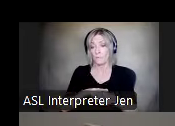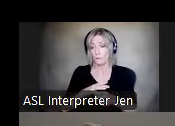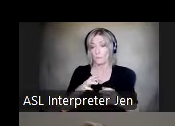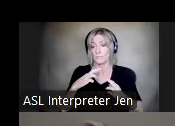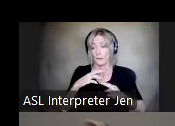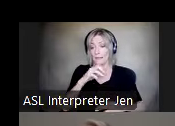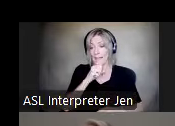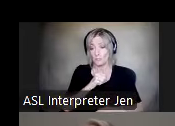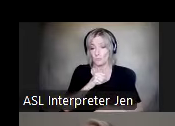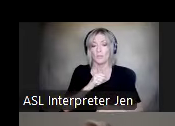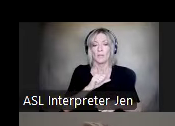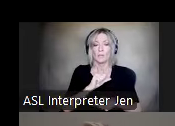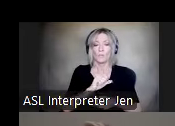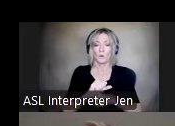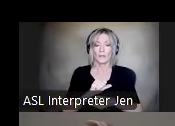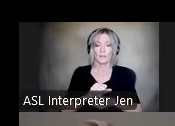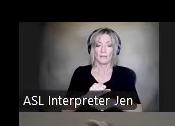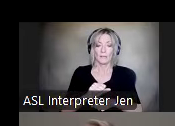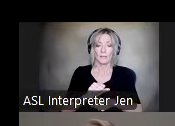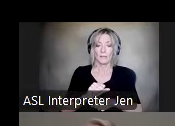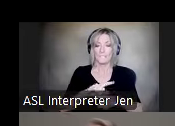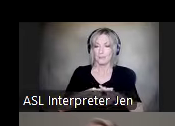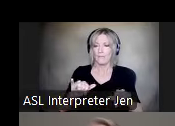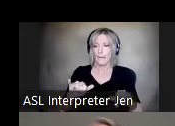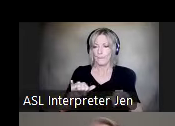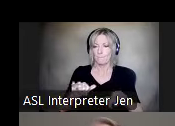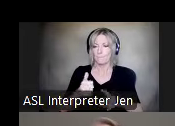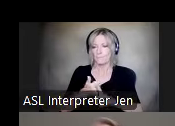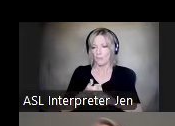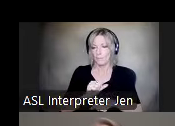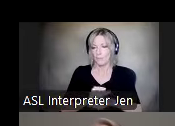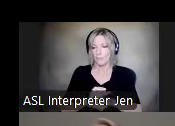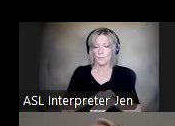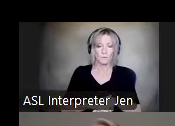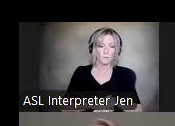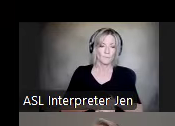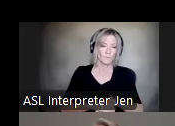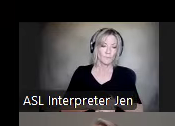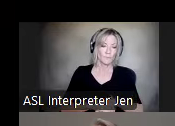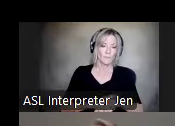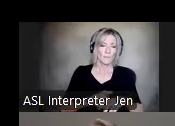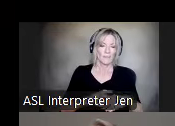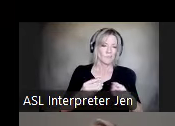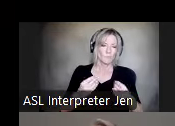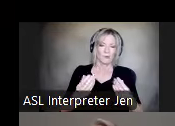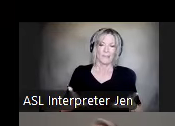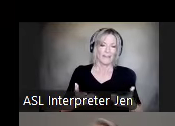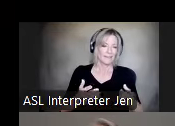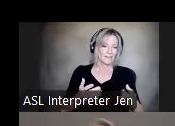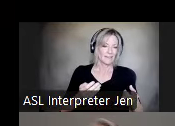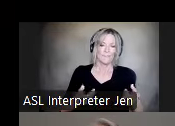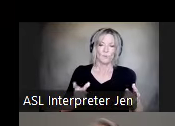are working under as self-employment. And we've provided here a couple of links